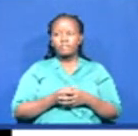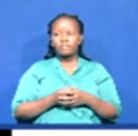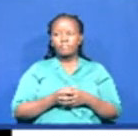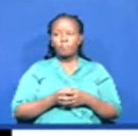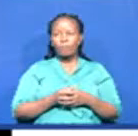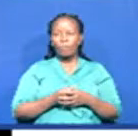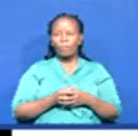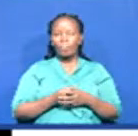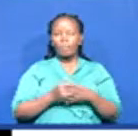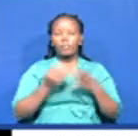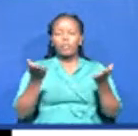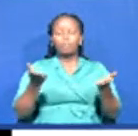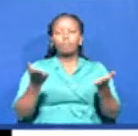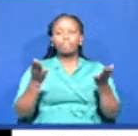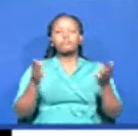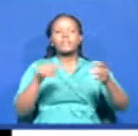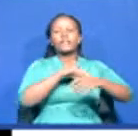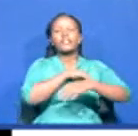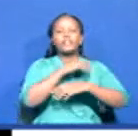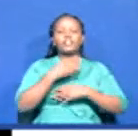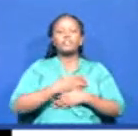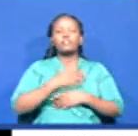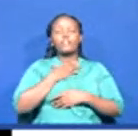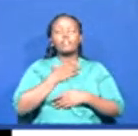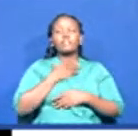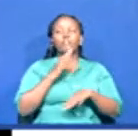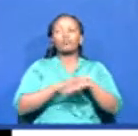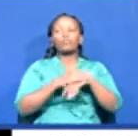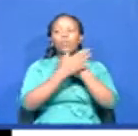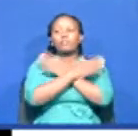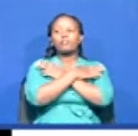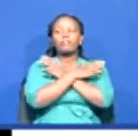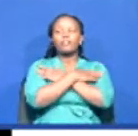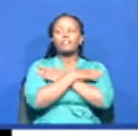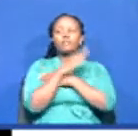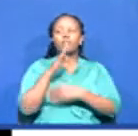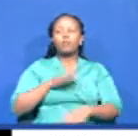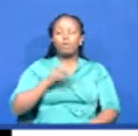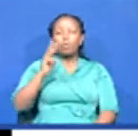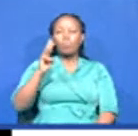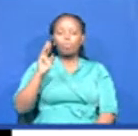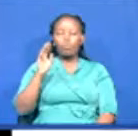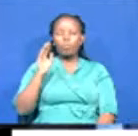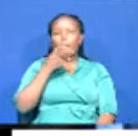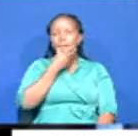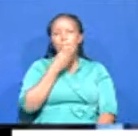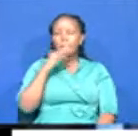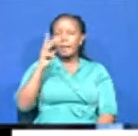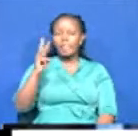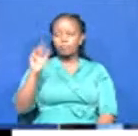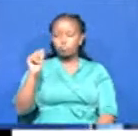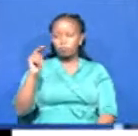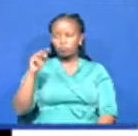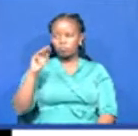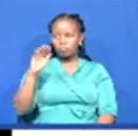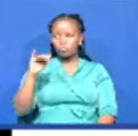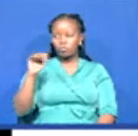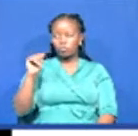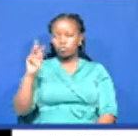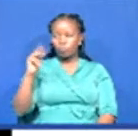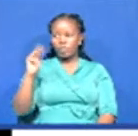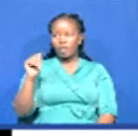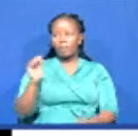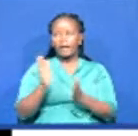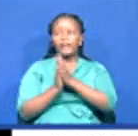So our chief guest, a good friend, Wanyama Musiambo, Deputy Head of Public Service and Coordinator of the